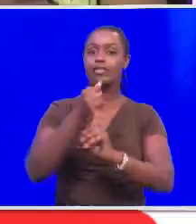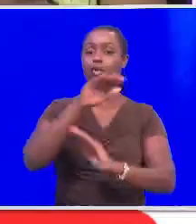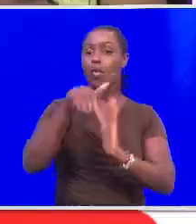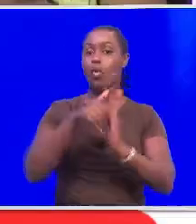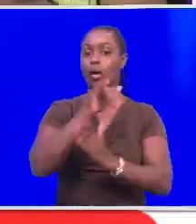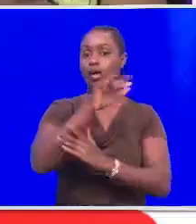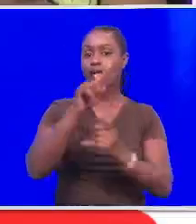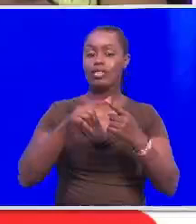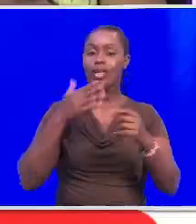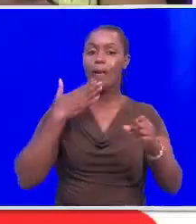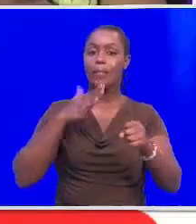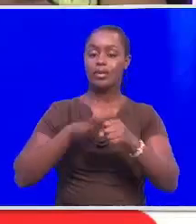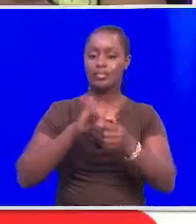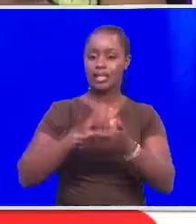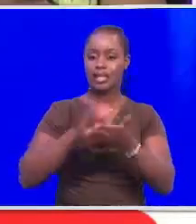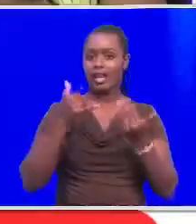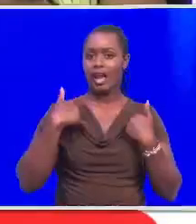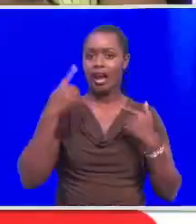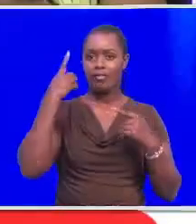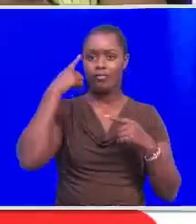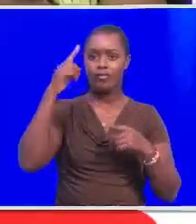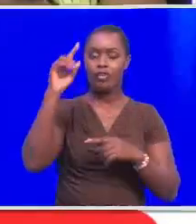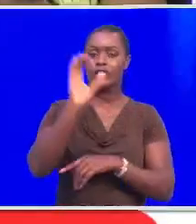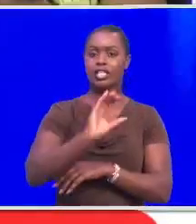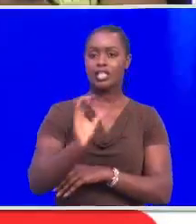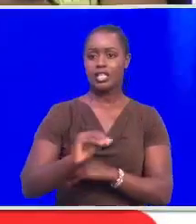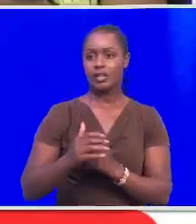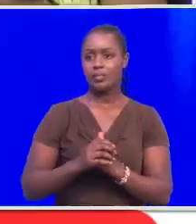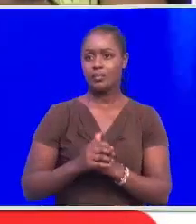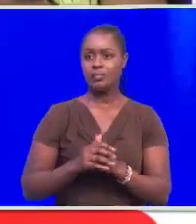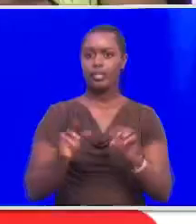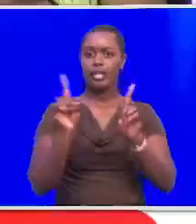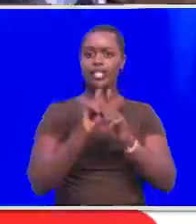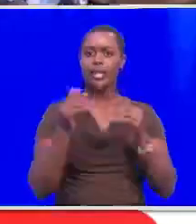had for the common mwananchi. Pia mimi nataka nipongeze